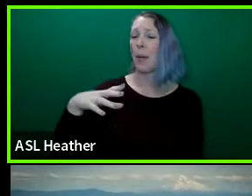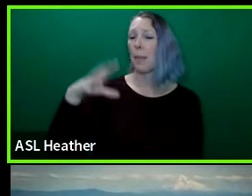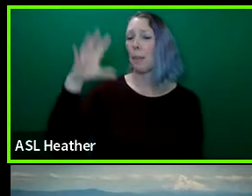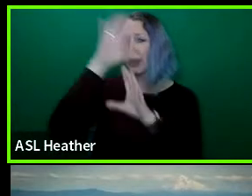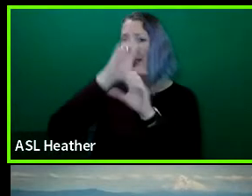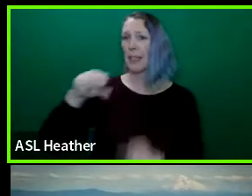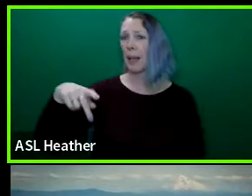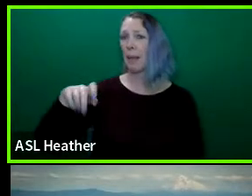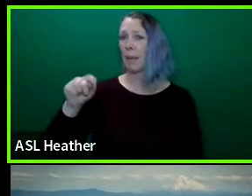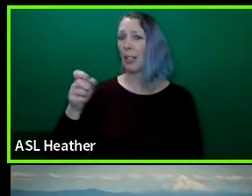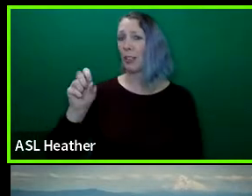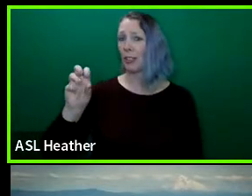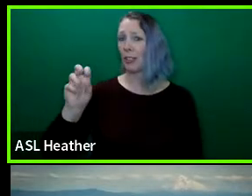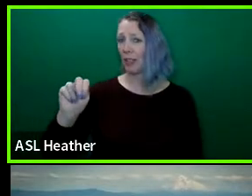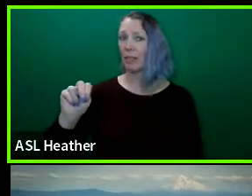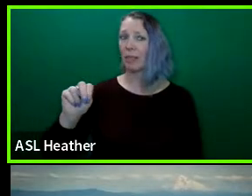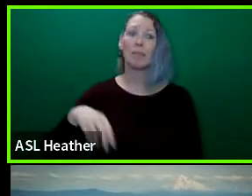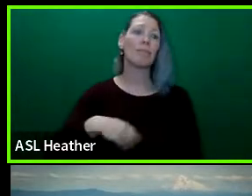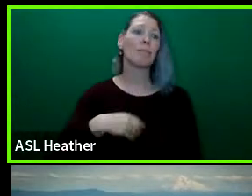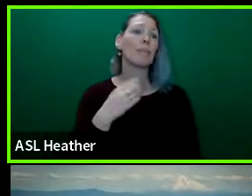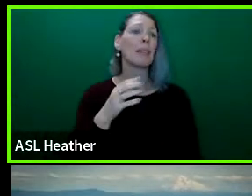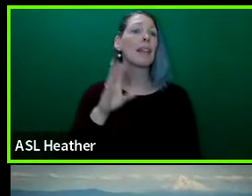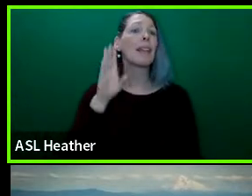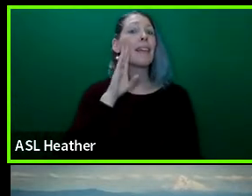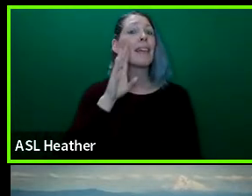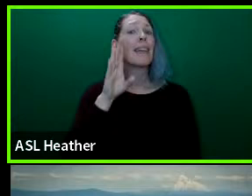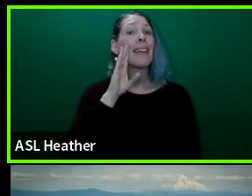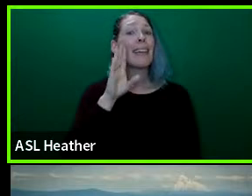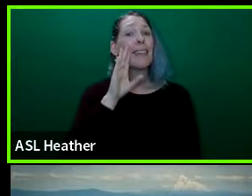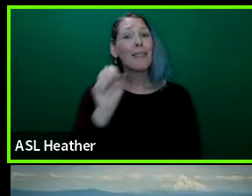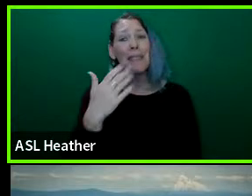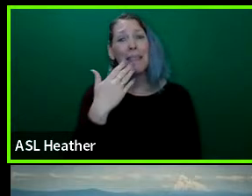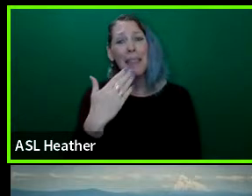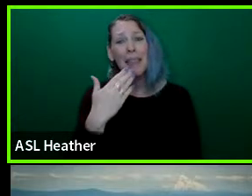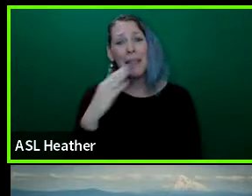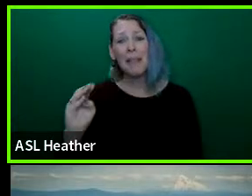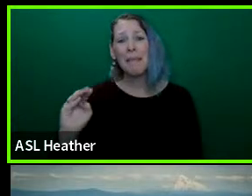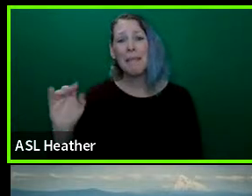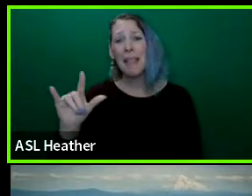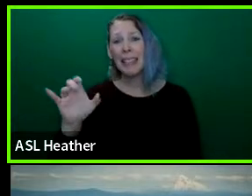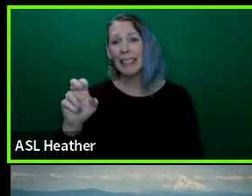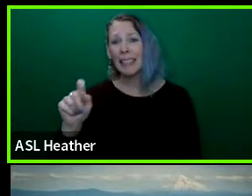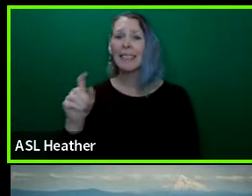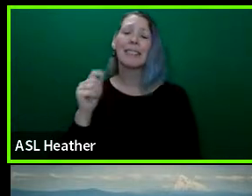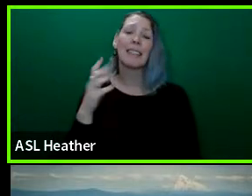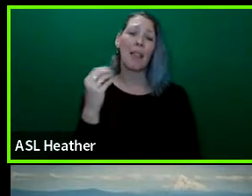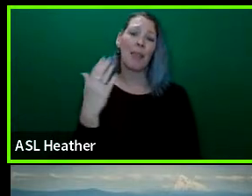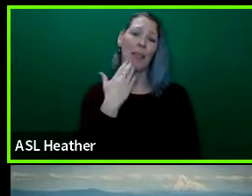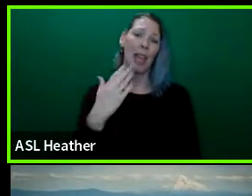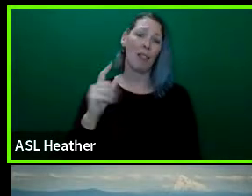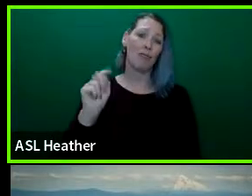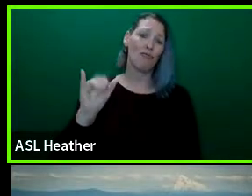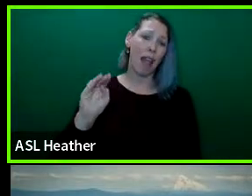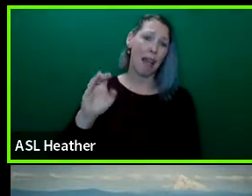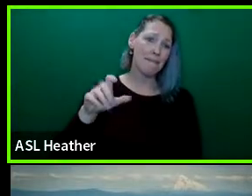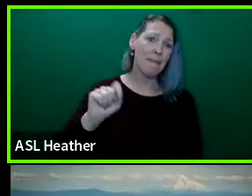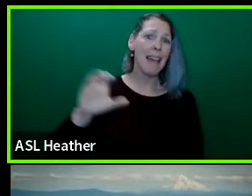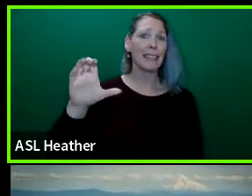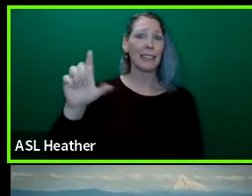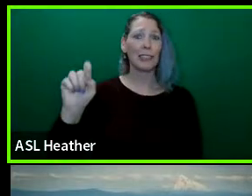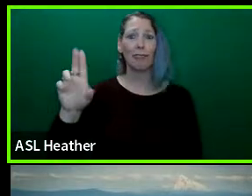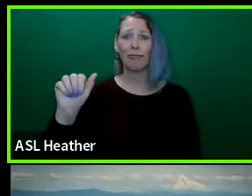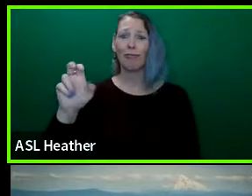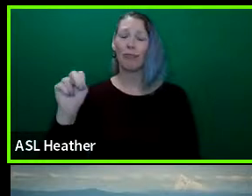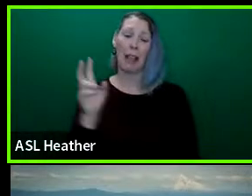Ann McInerney-Ogle. Thank you, Melissa, and thank you to C-Tran and TriMet. The City of Vancouver obviously is